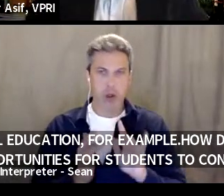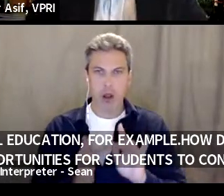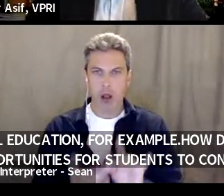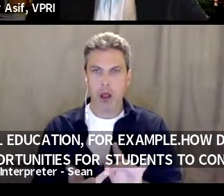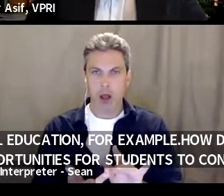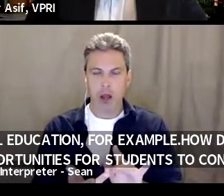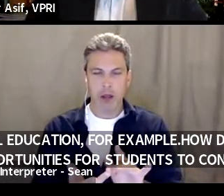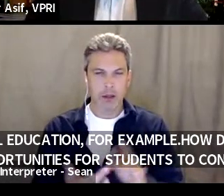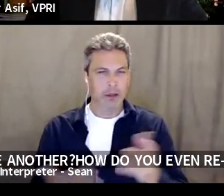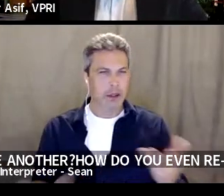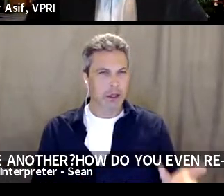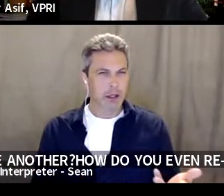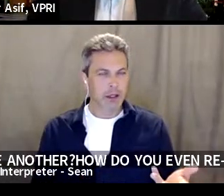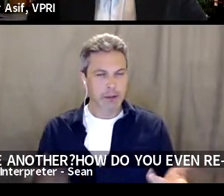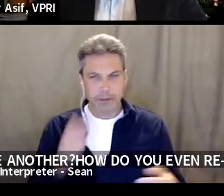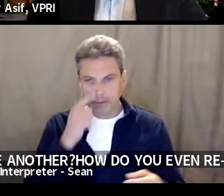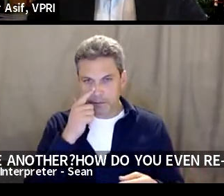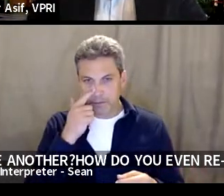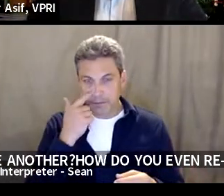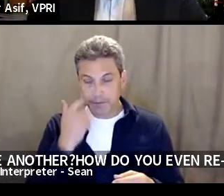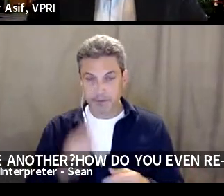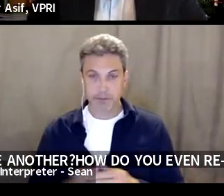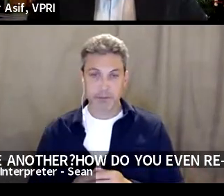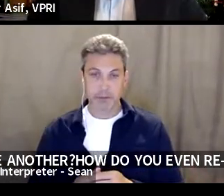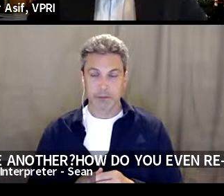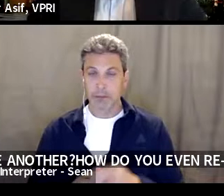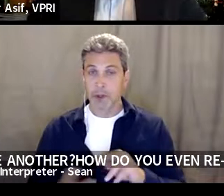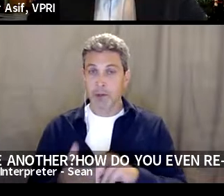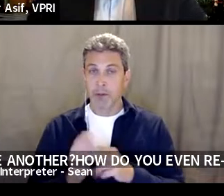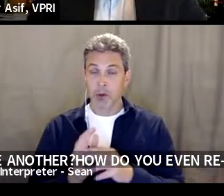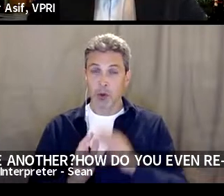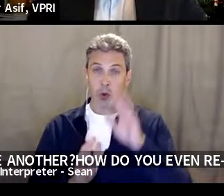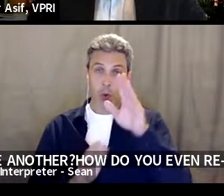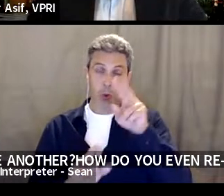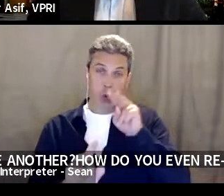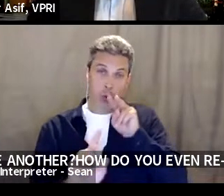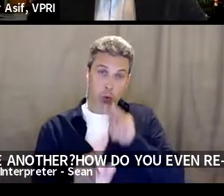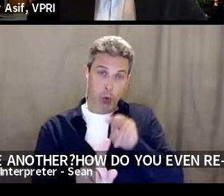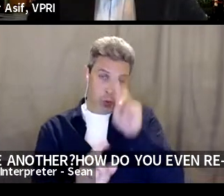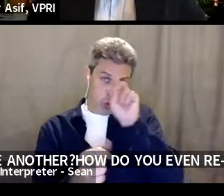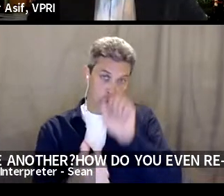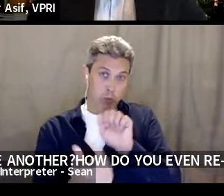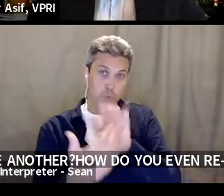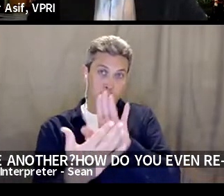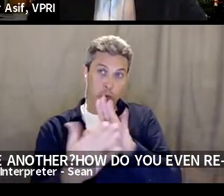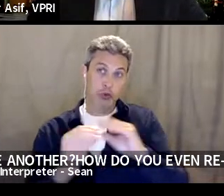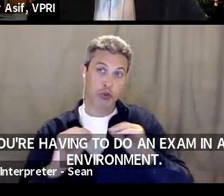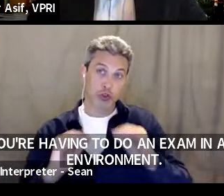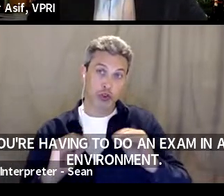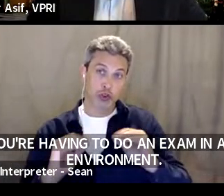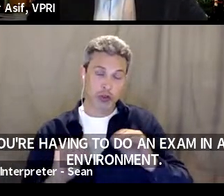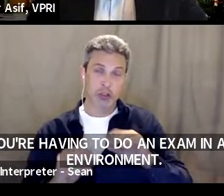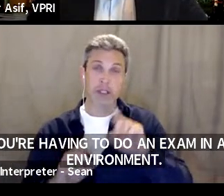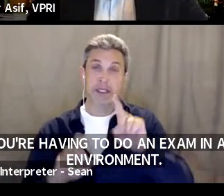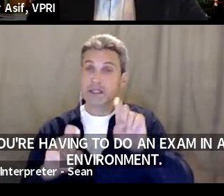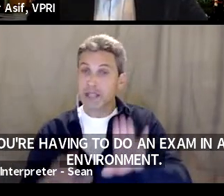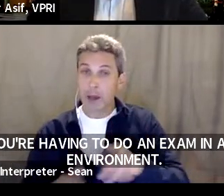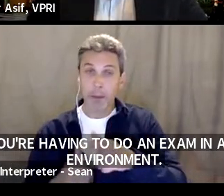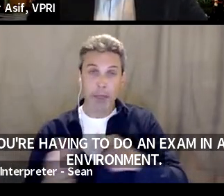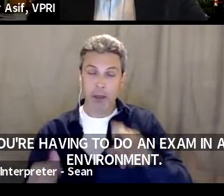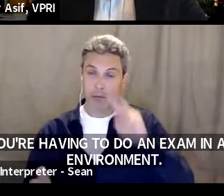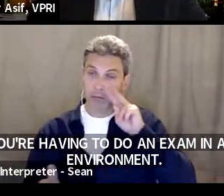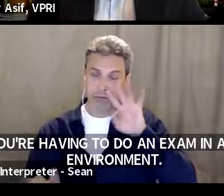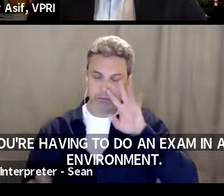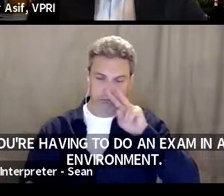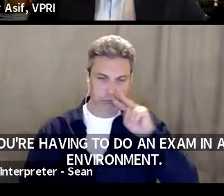environment, that sometimes requires a whole different way of thinking about online exams. So the investment